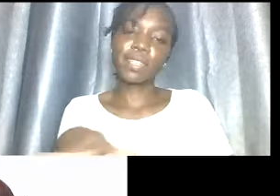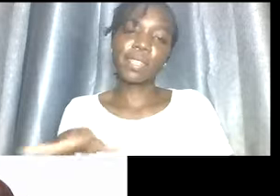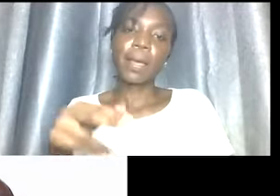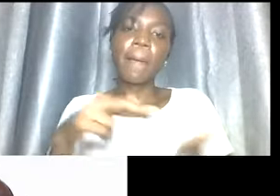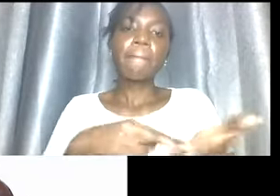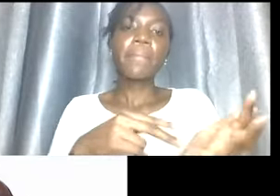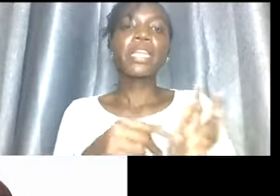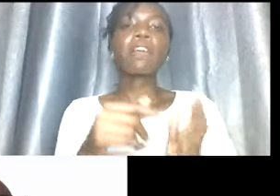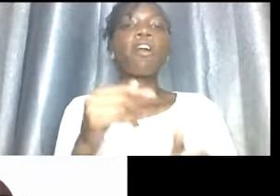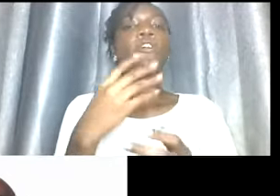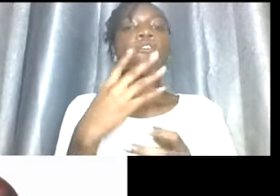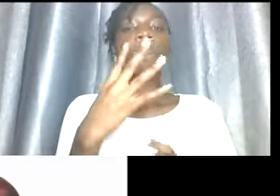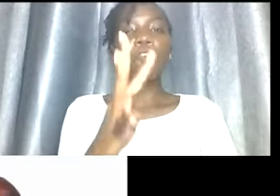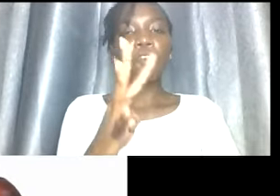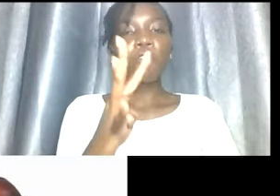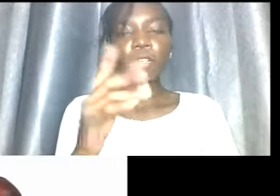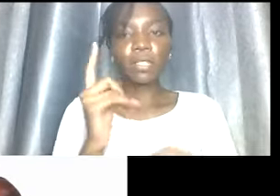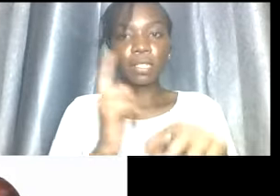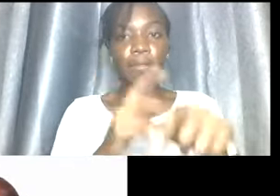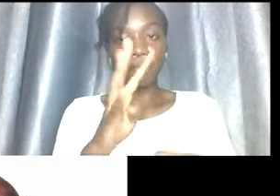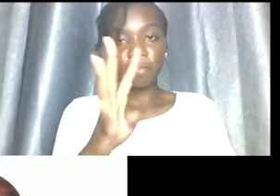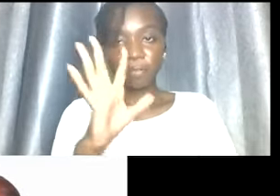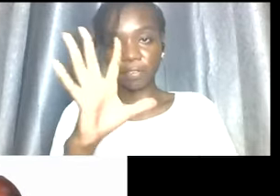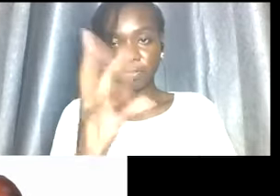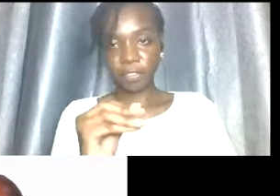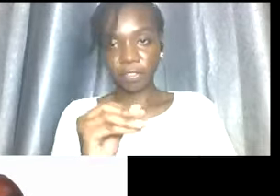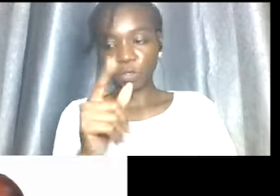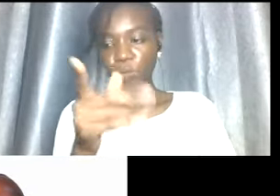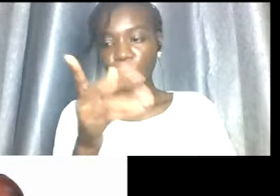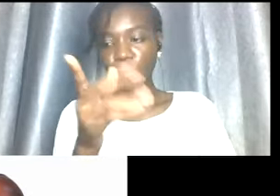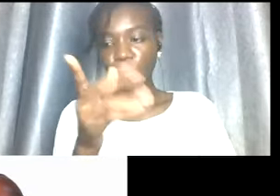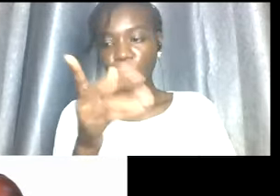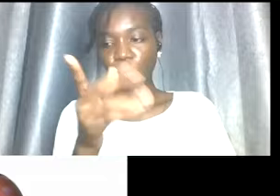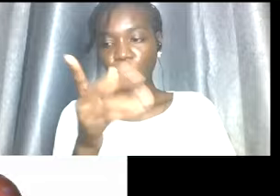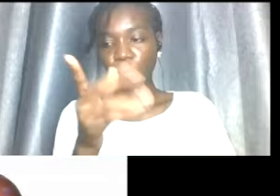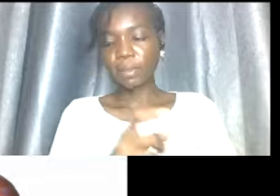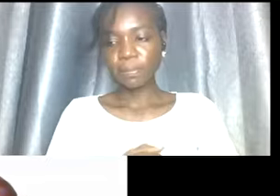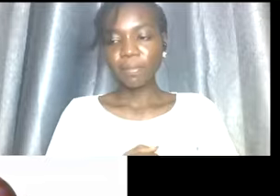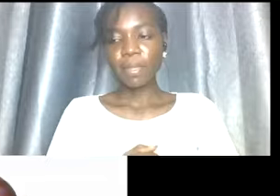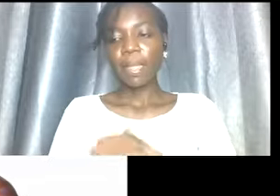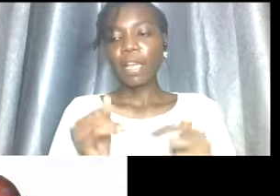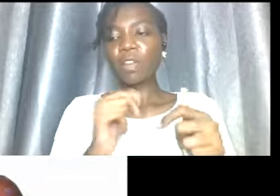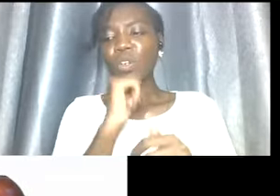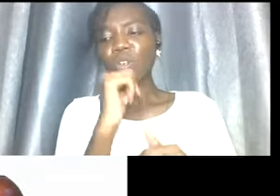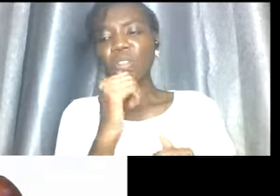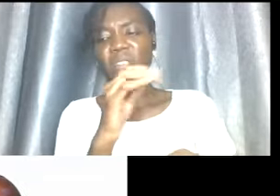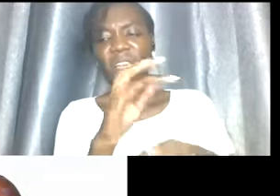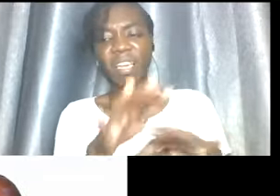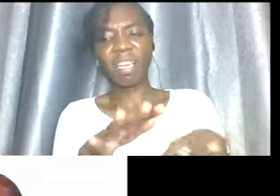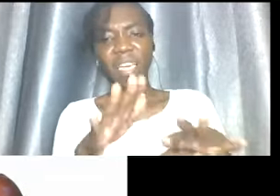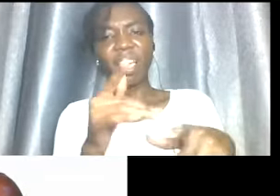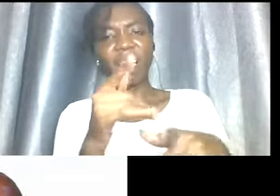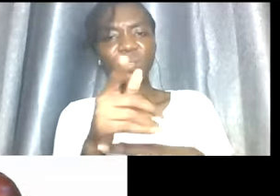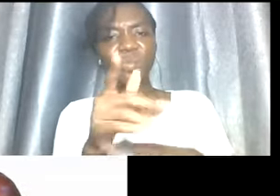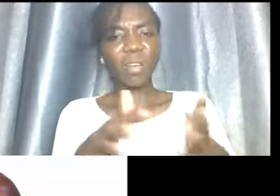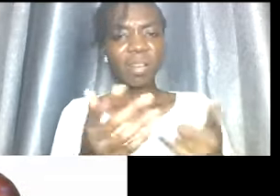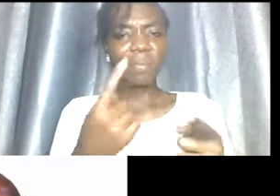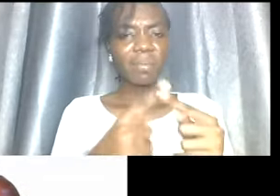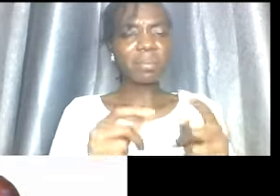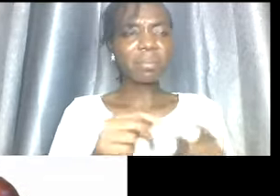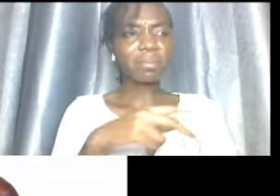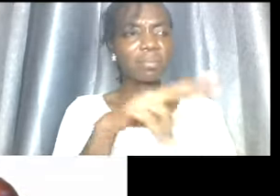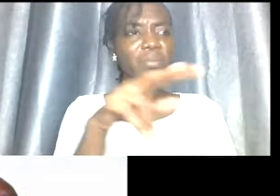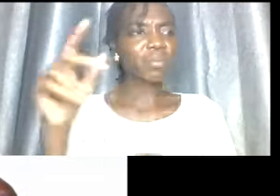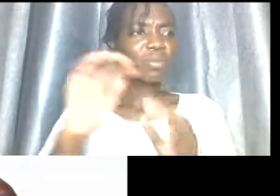4:50. I know in the Caribbean, I'm not sure how it is in East Africa or anywhere else around the world, those who may be on the